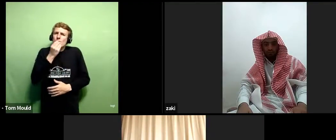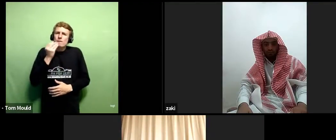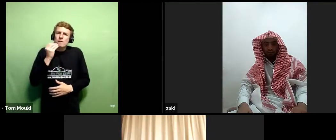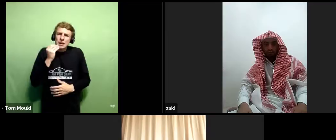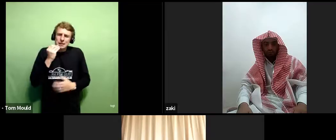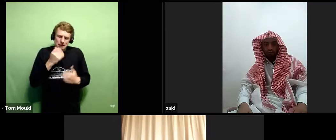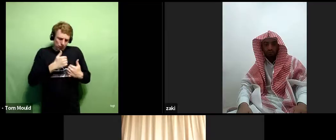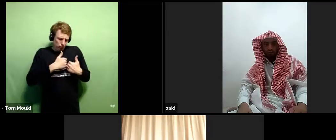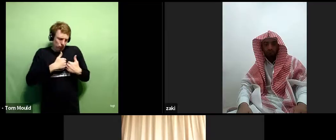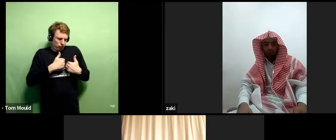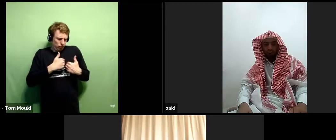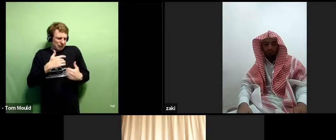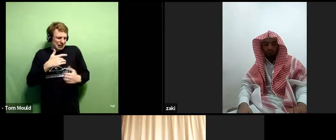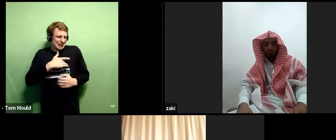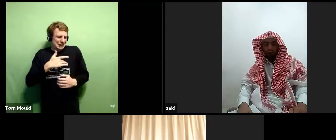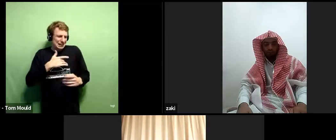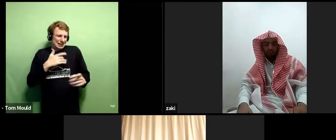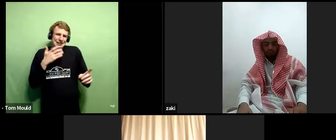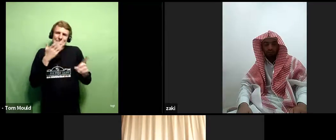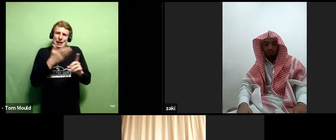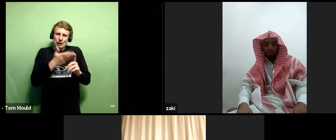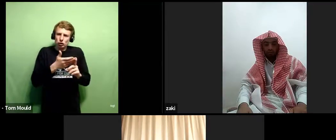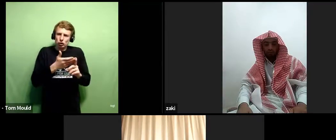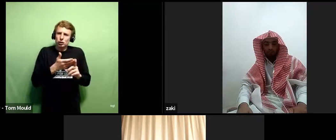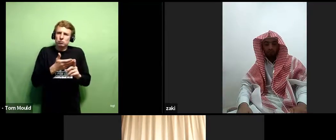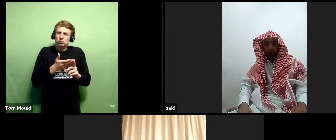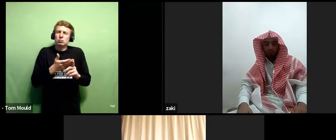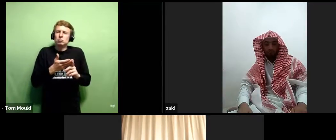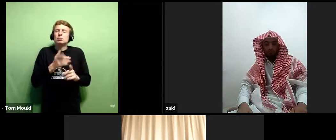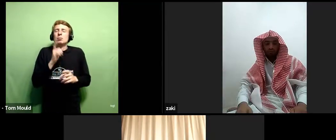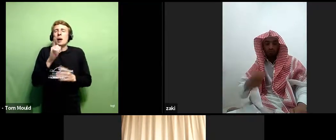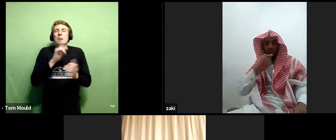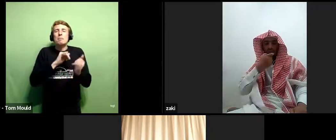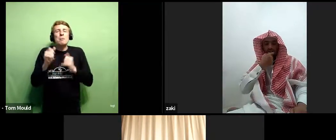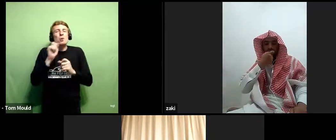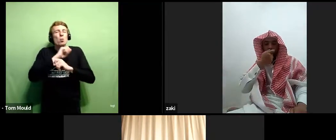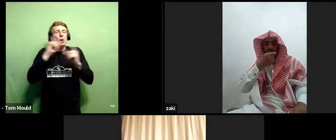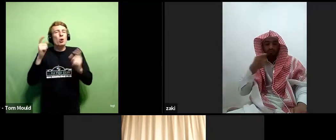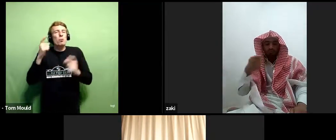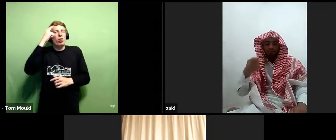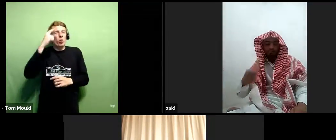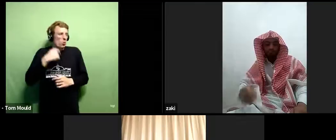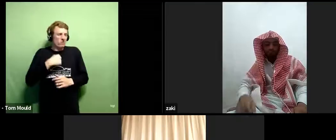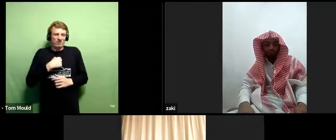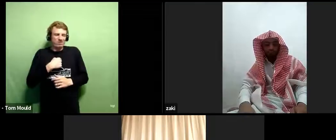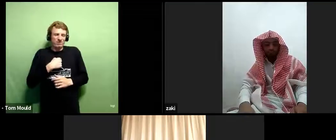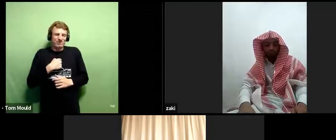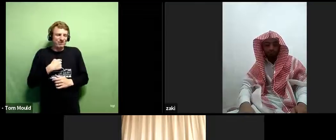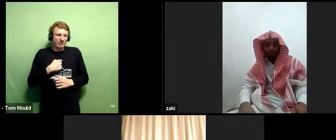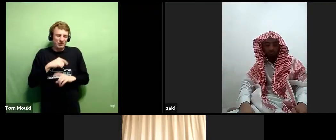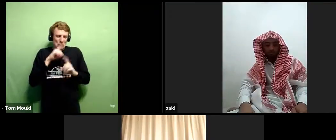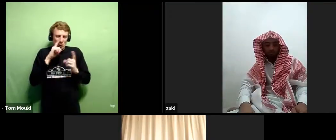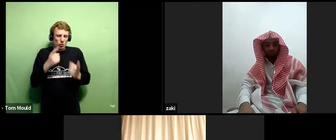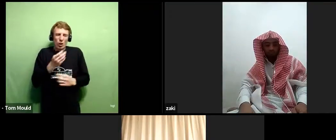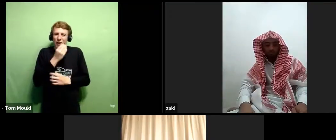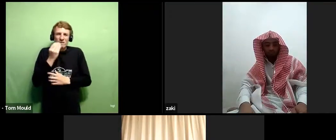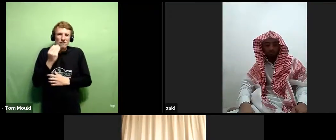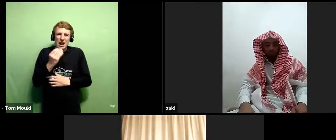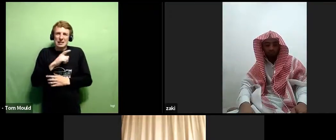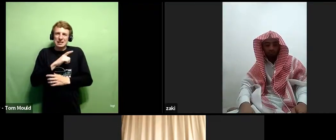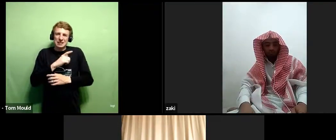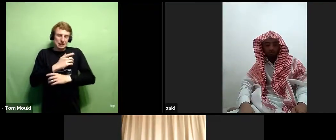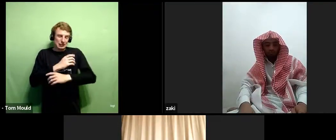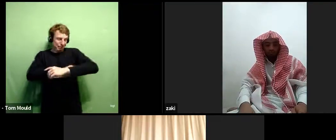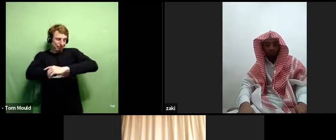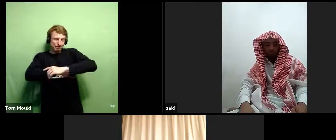intention initially was not to fast, their fasting is not correct because they haven't spent the night, any portion of the night, with